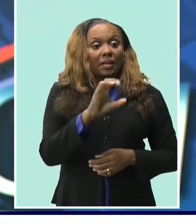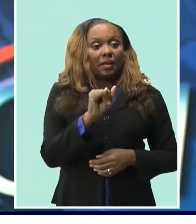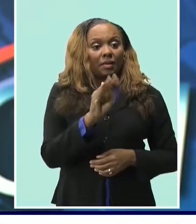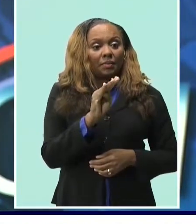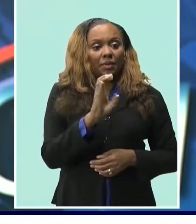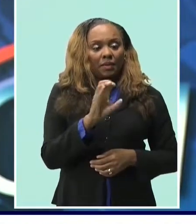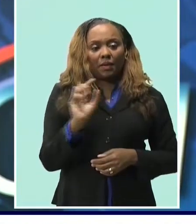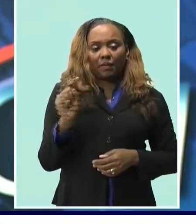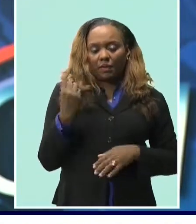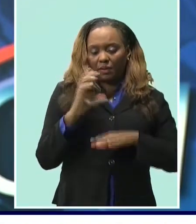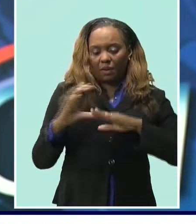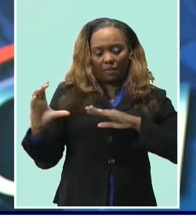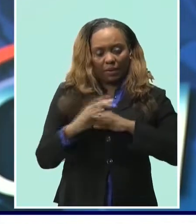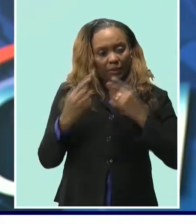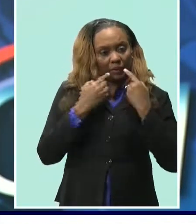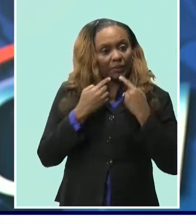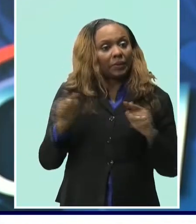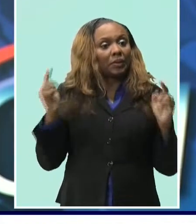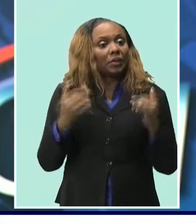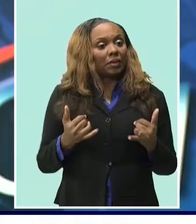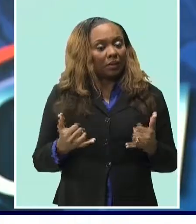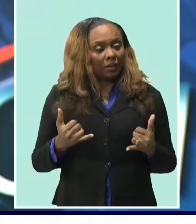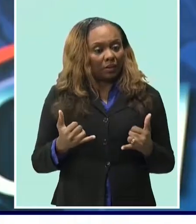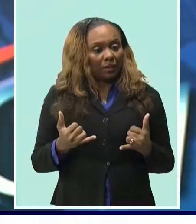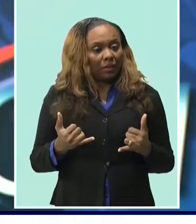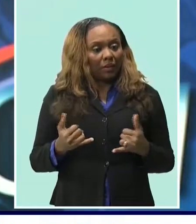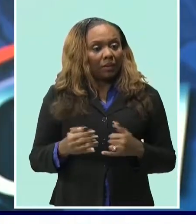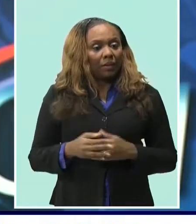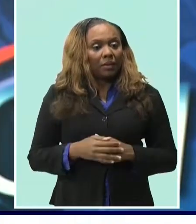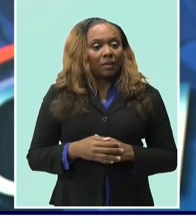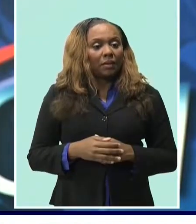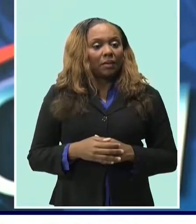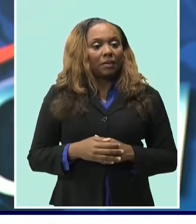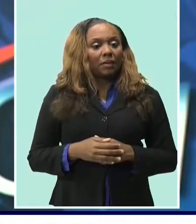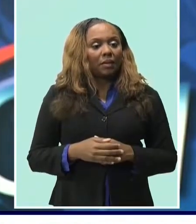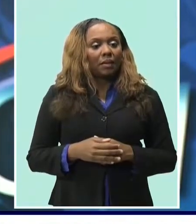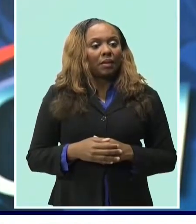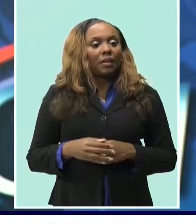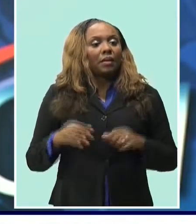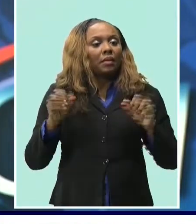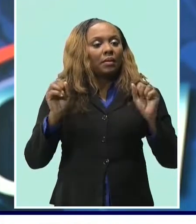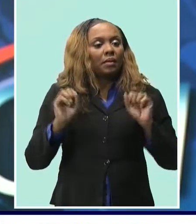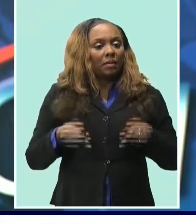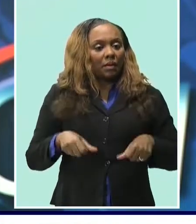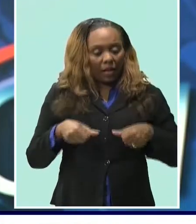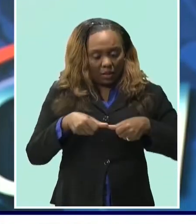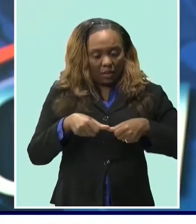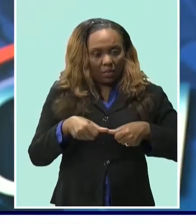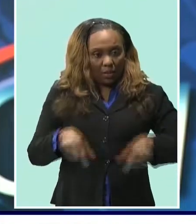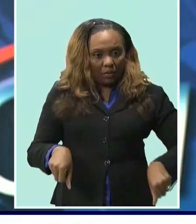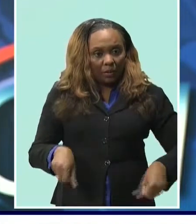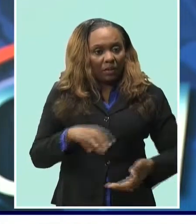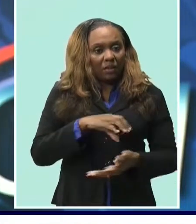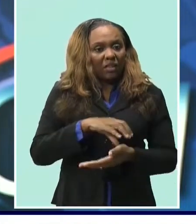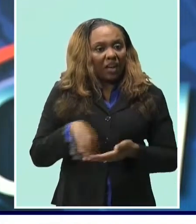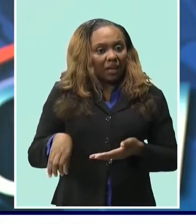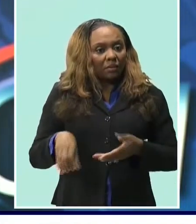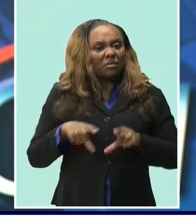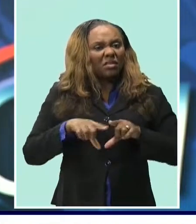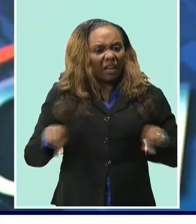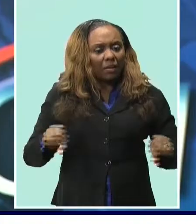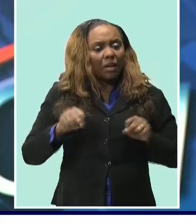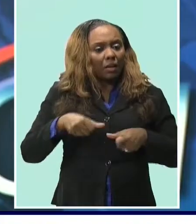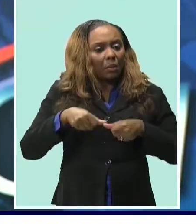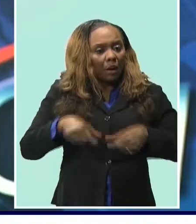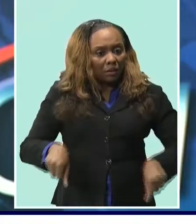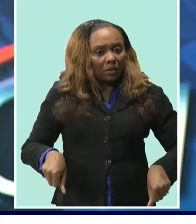First Caribbean made the announcement today, as the bank also revealed that it will now facilitate check deposits at 3 of its